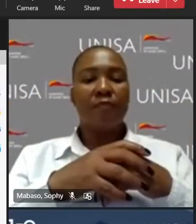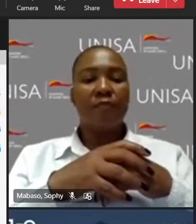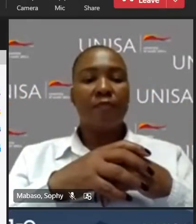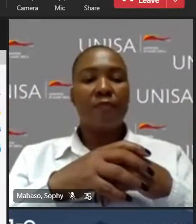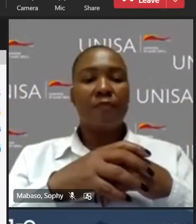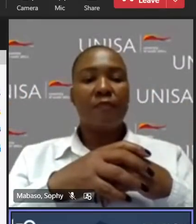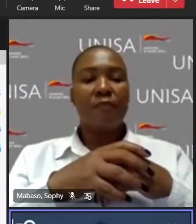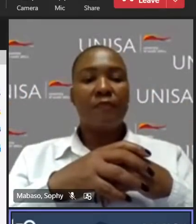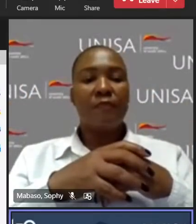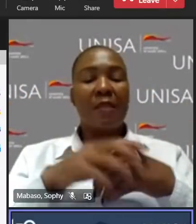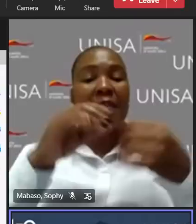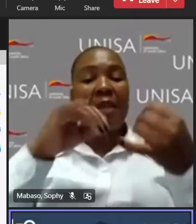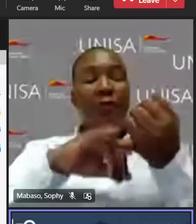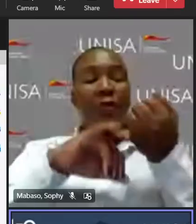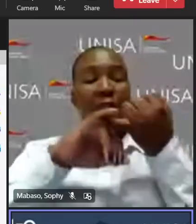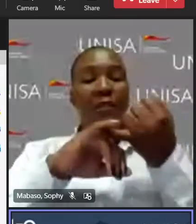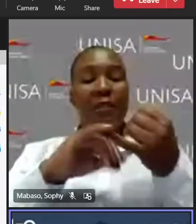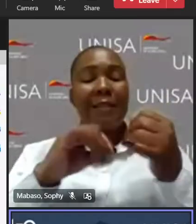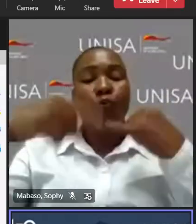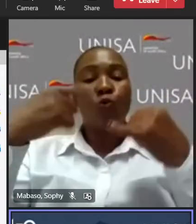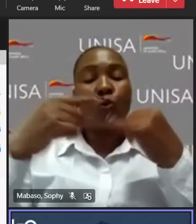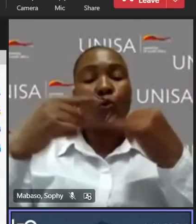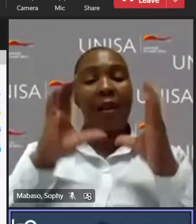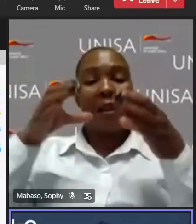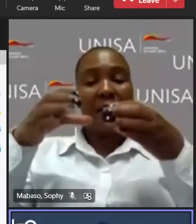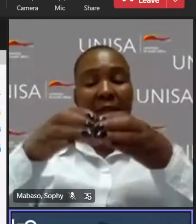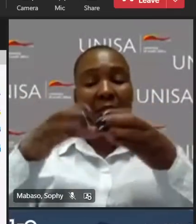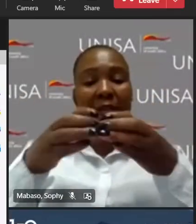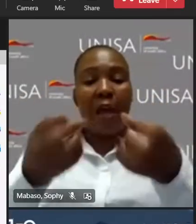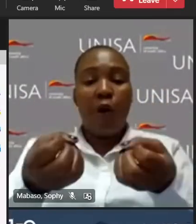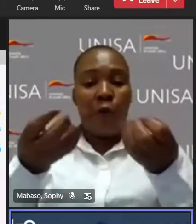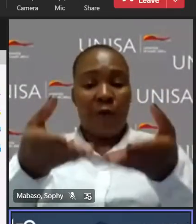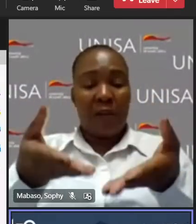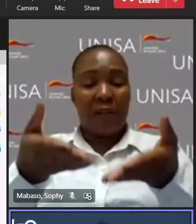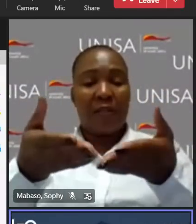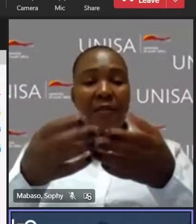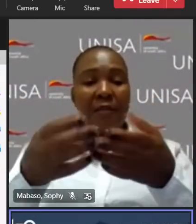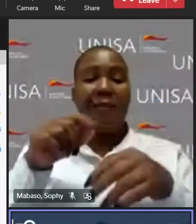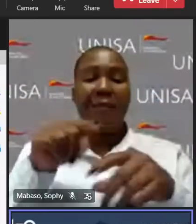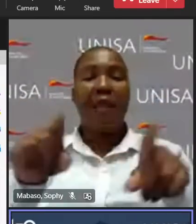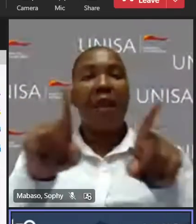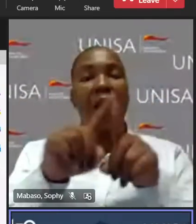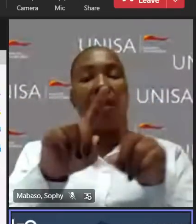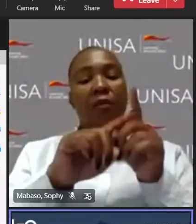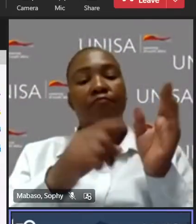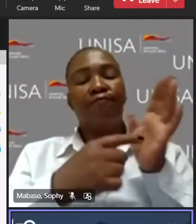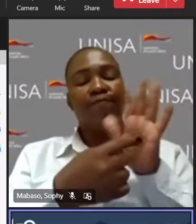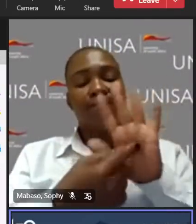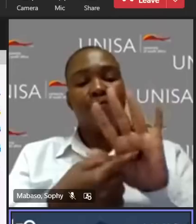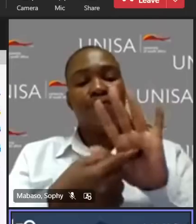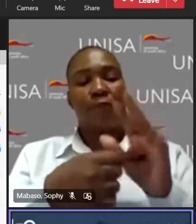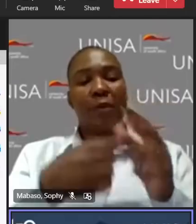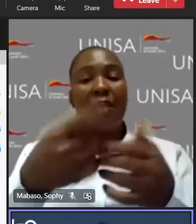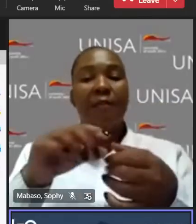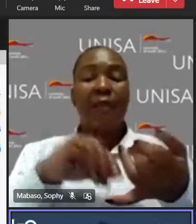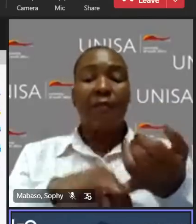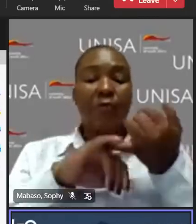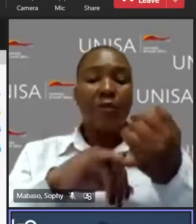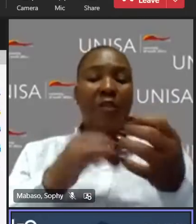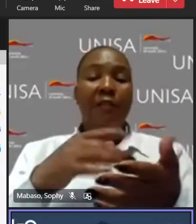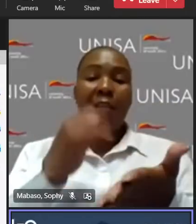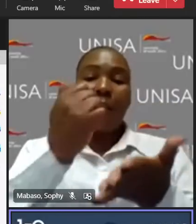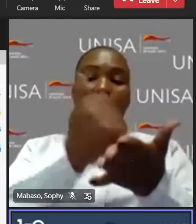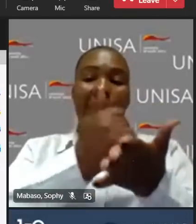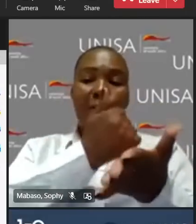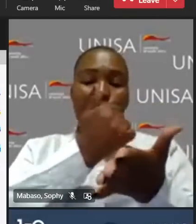for which tutoring classes are offered. In this instance, it's this module. And if you click on enroll, it